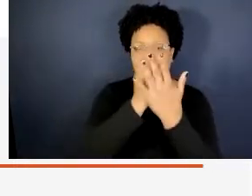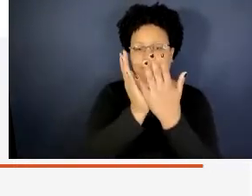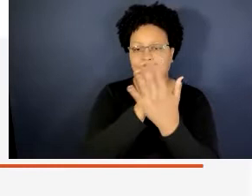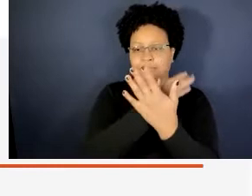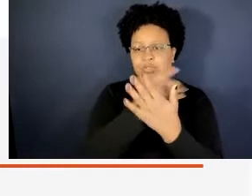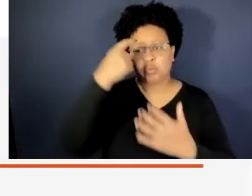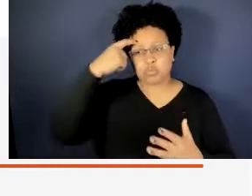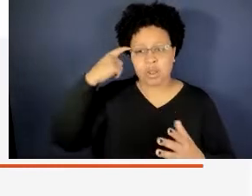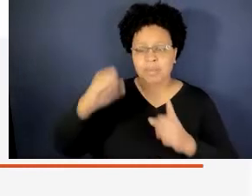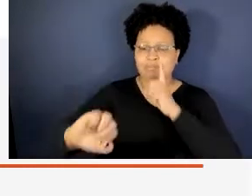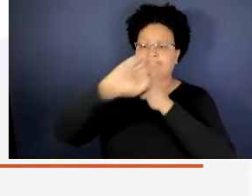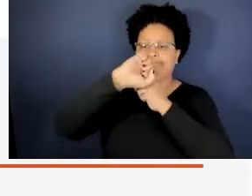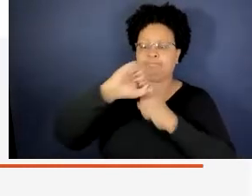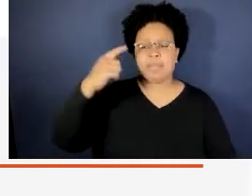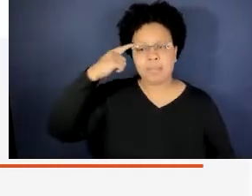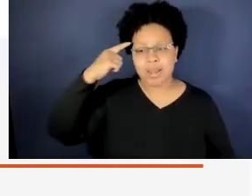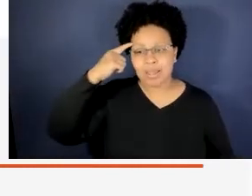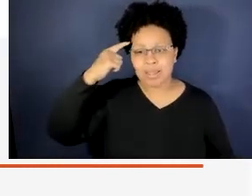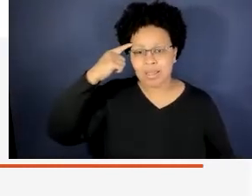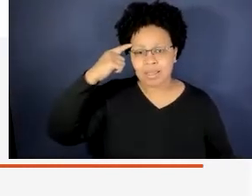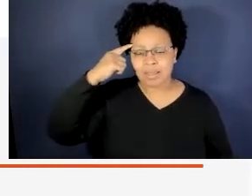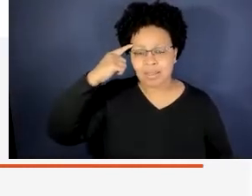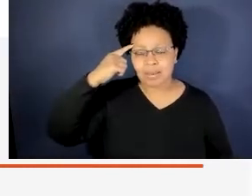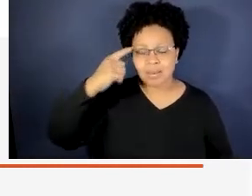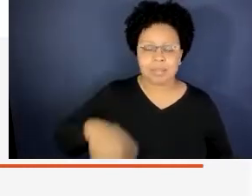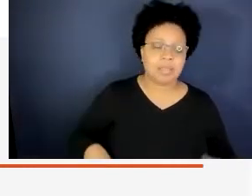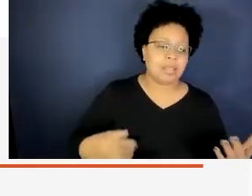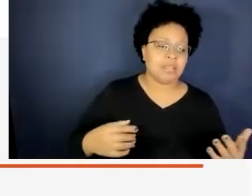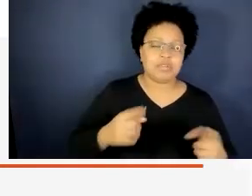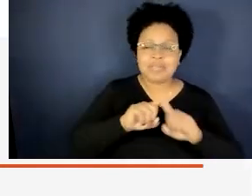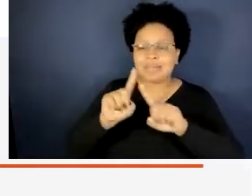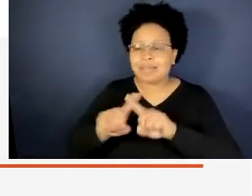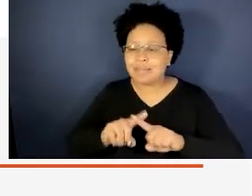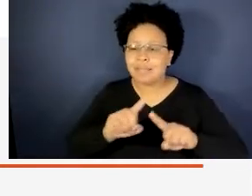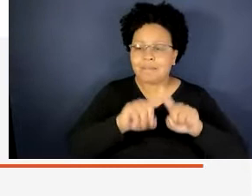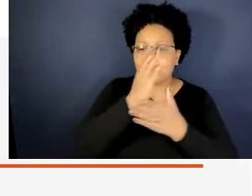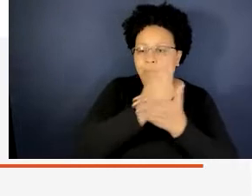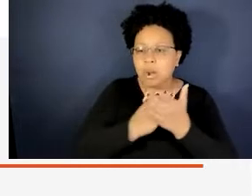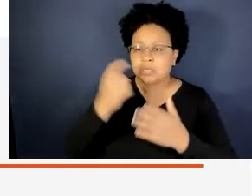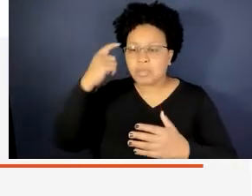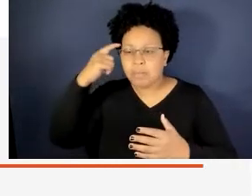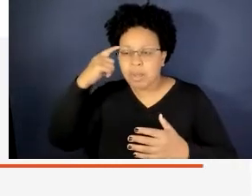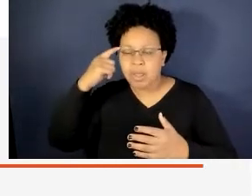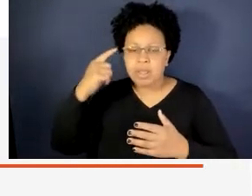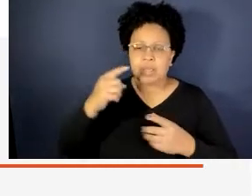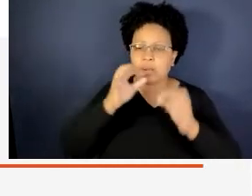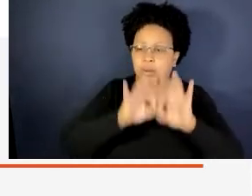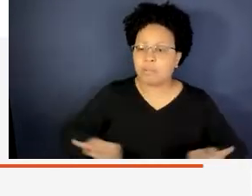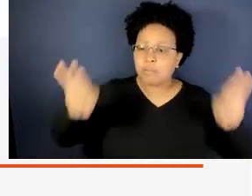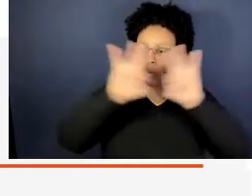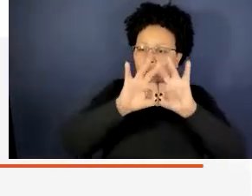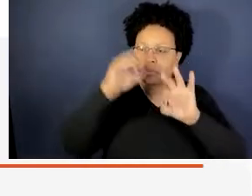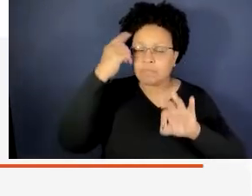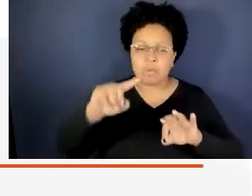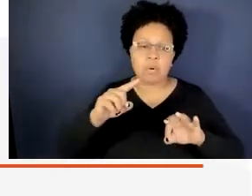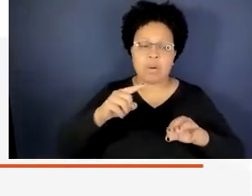impacts the brain. So we know that it impacts the amygdala and the hippocampus and your thalamus and your hypothalamus, pituitary, adrenal